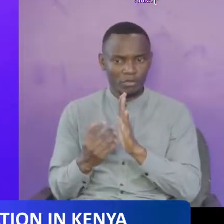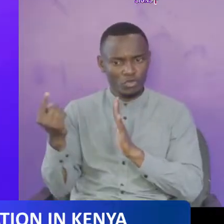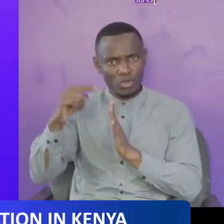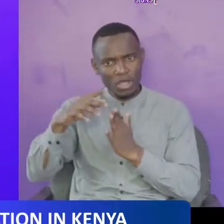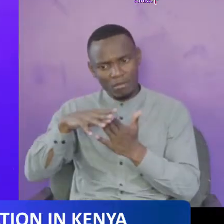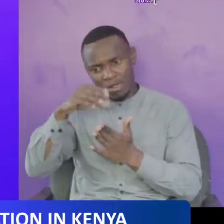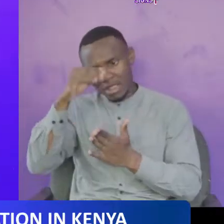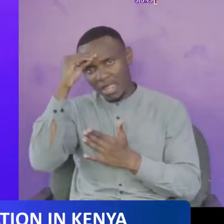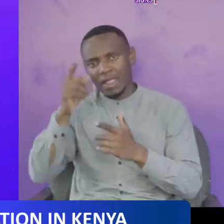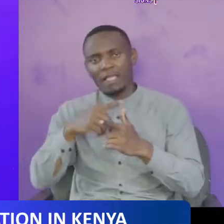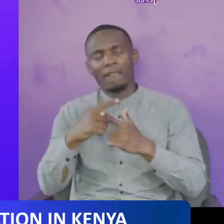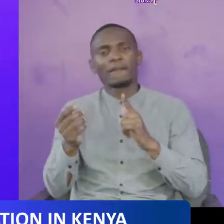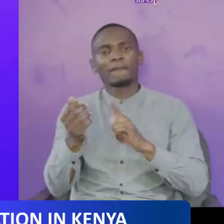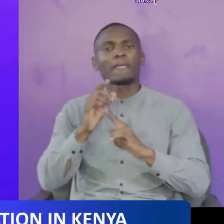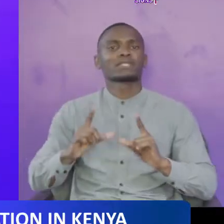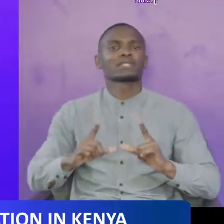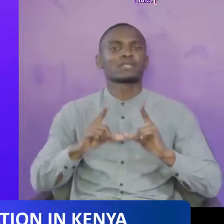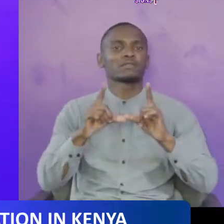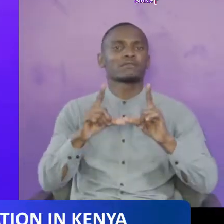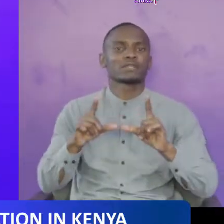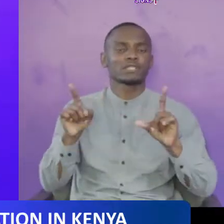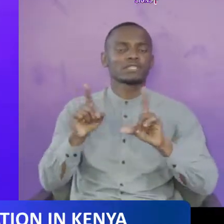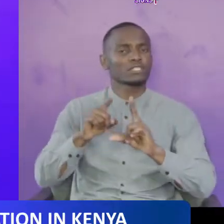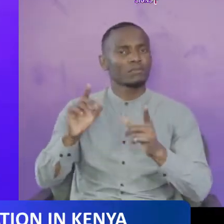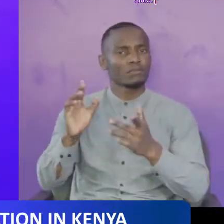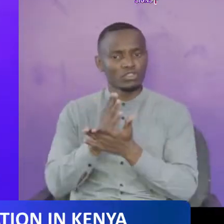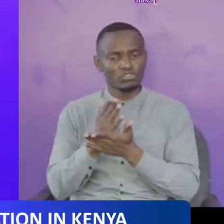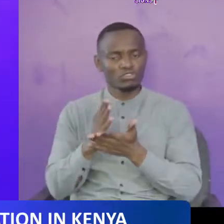just share